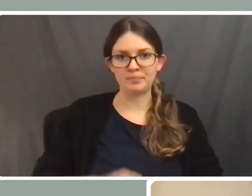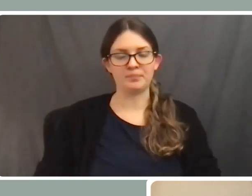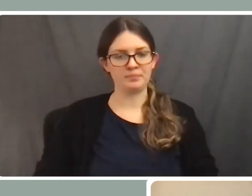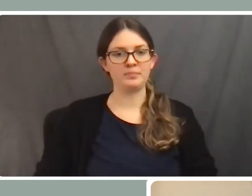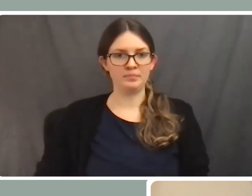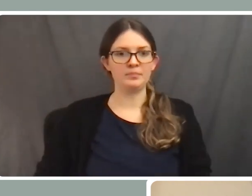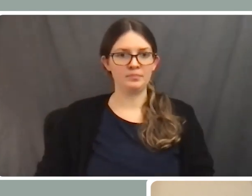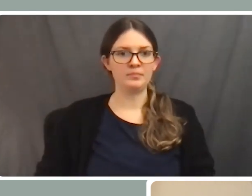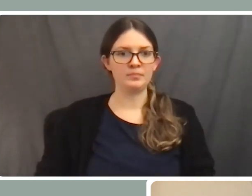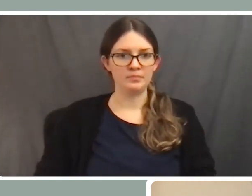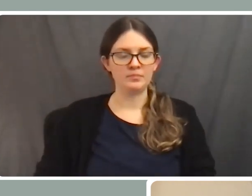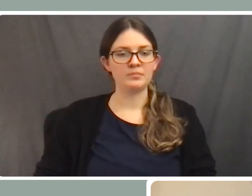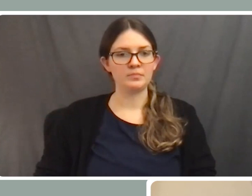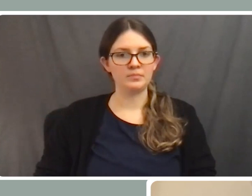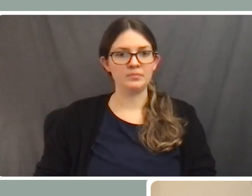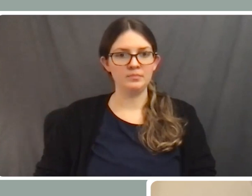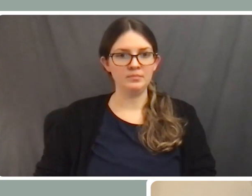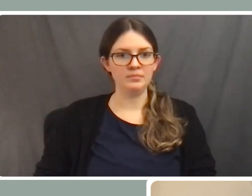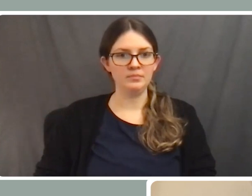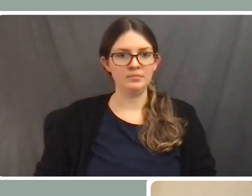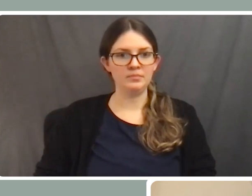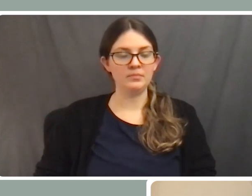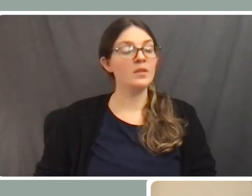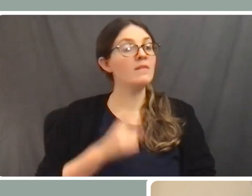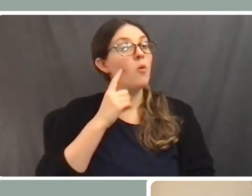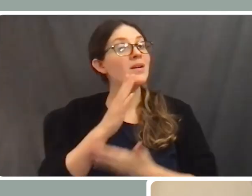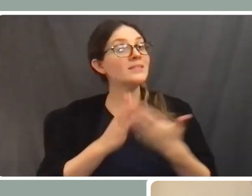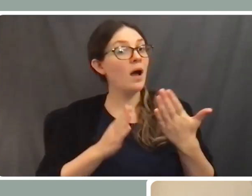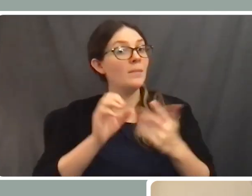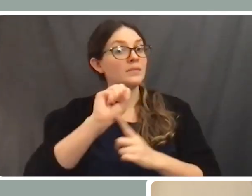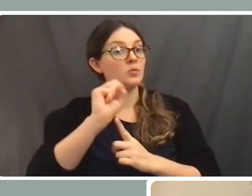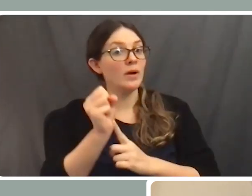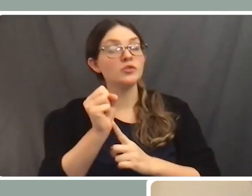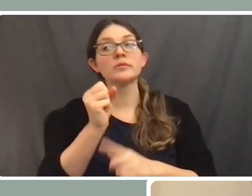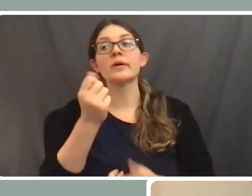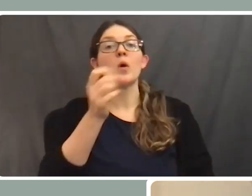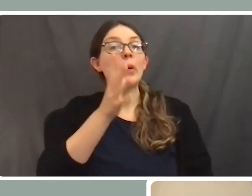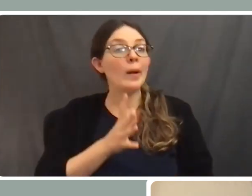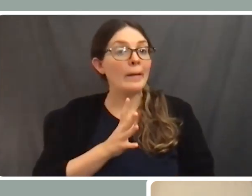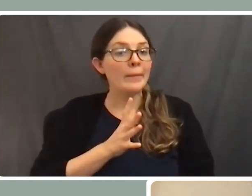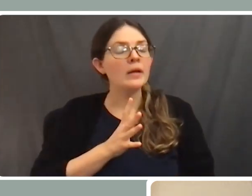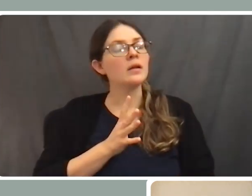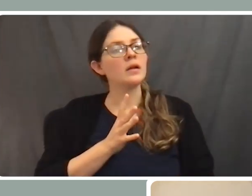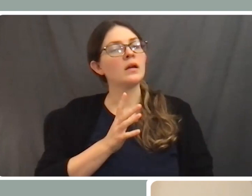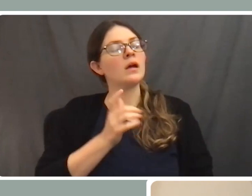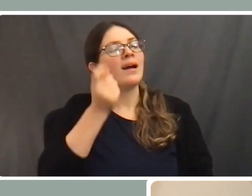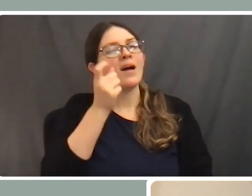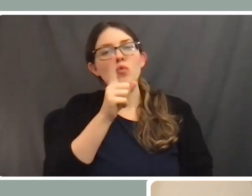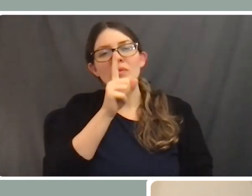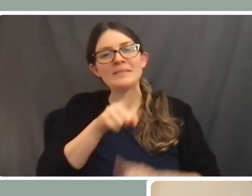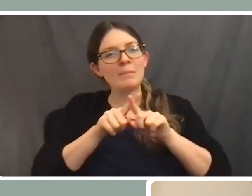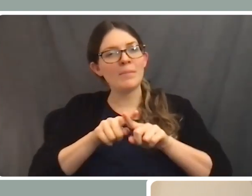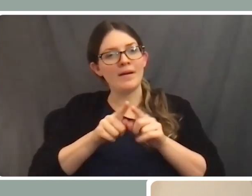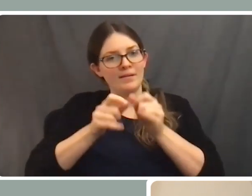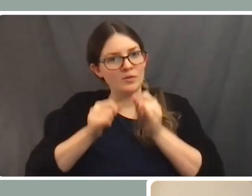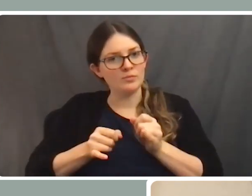standard interval. In some cases, for women, and again, this gets very individualized. So you really would want